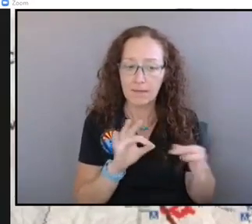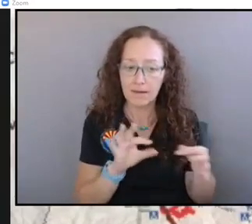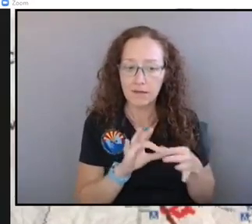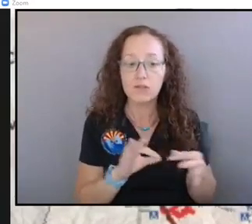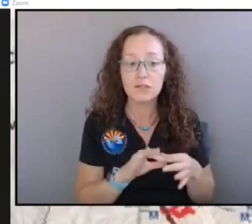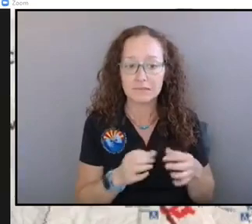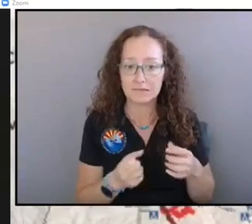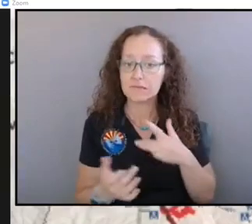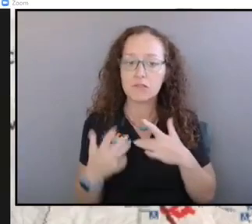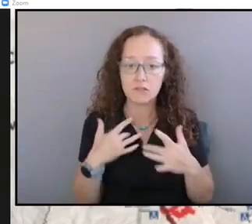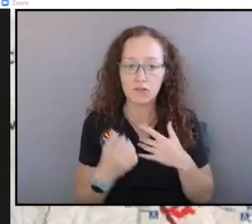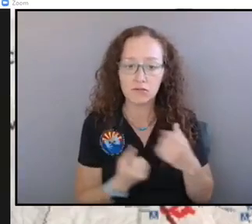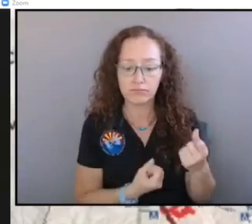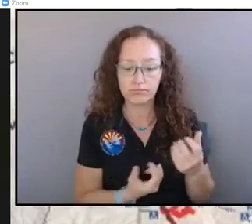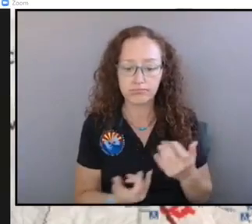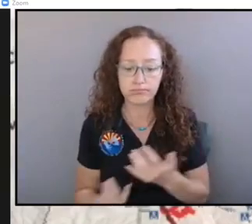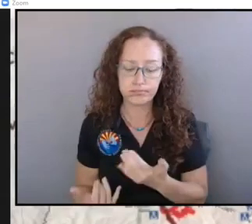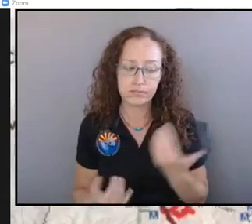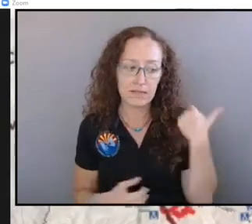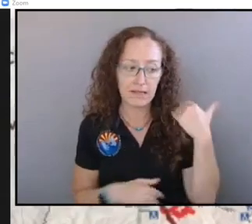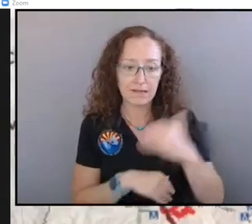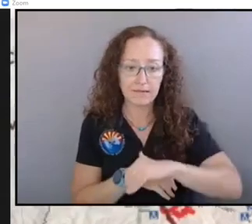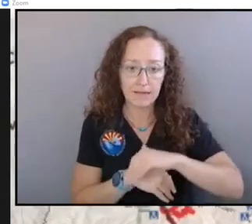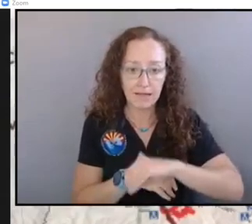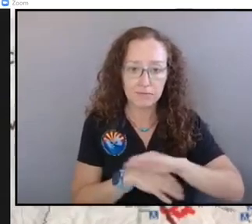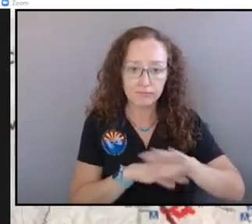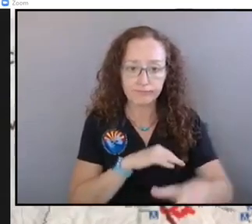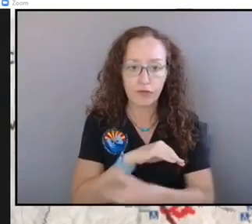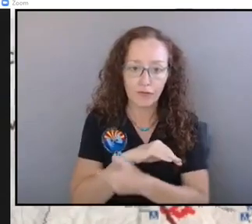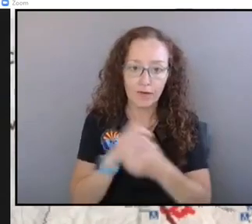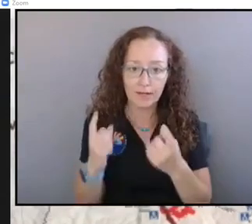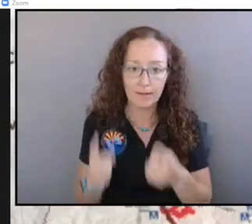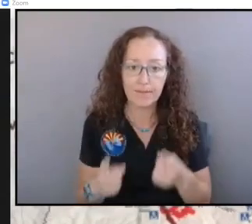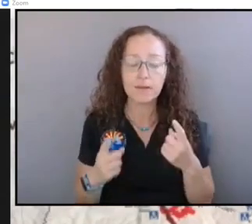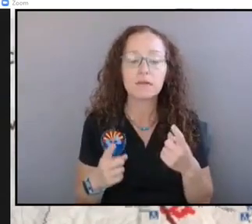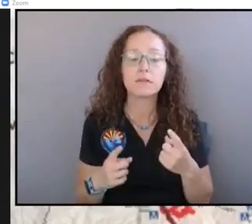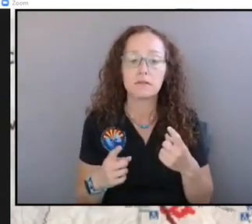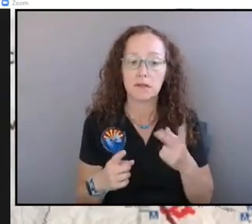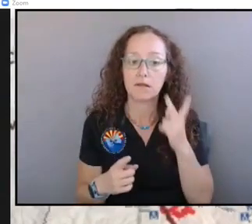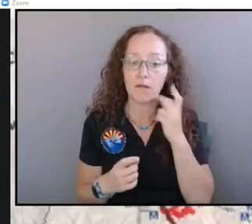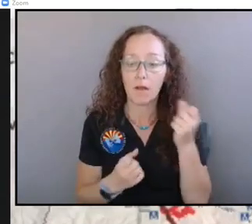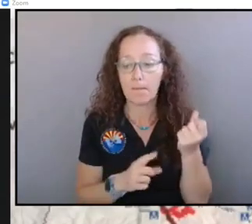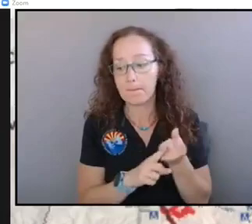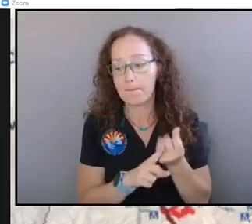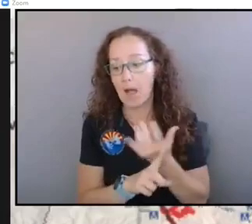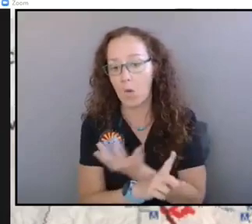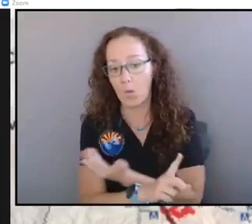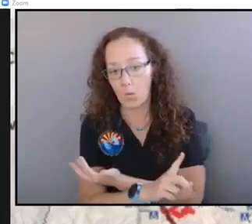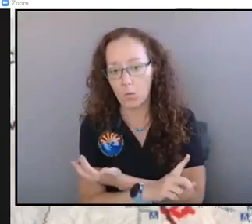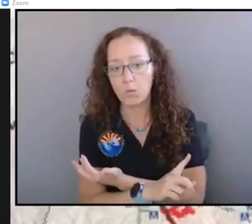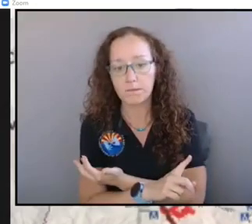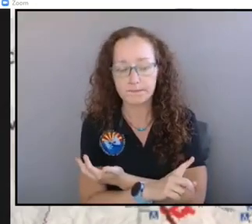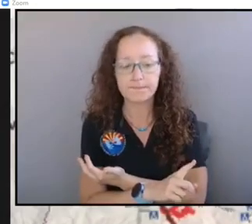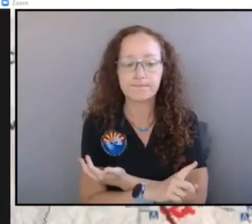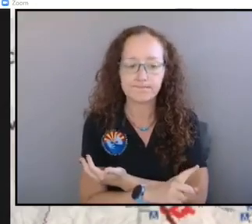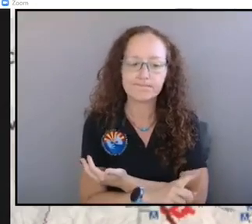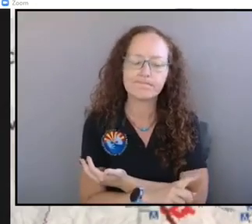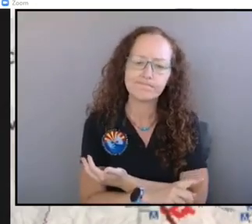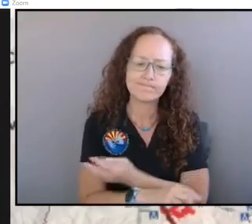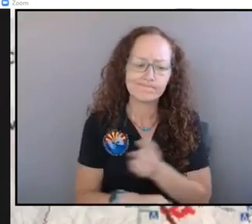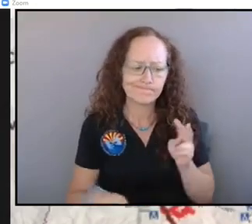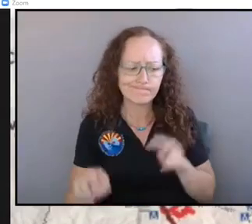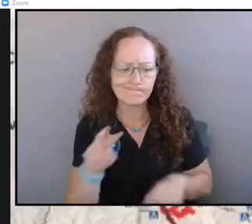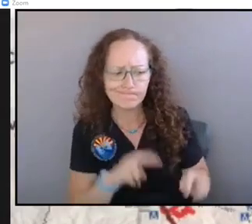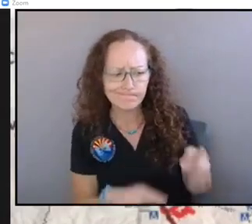concern last night during the night shift operations, and they saw some runs. And so in looking at that and looking at what the